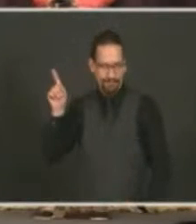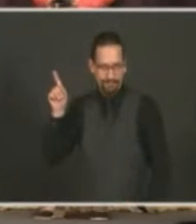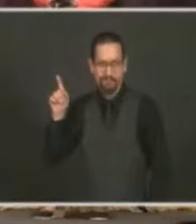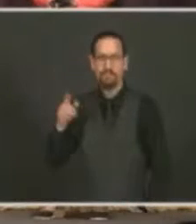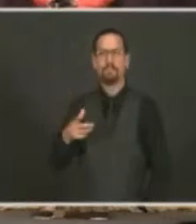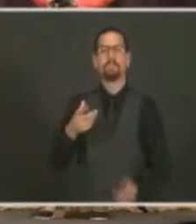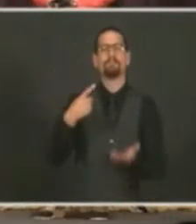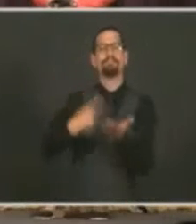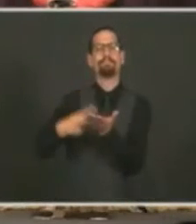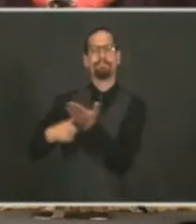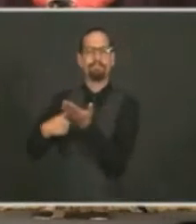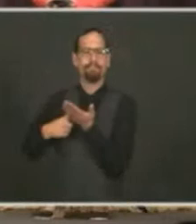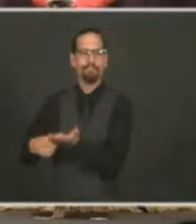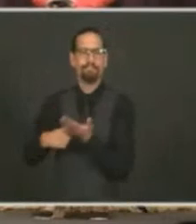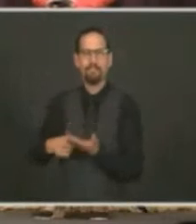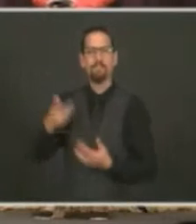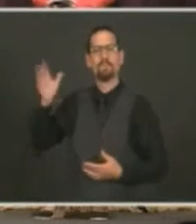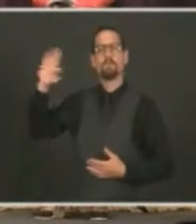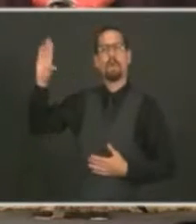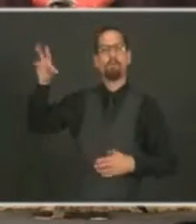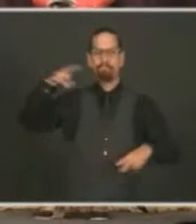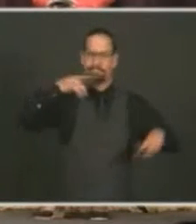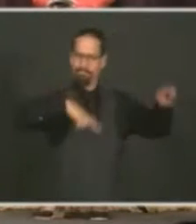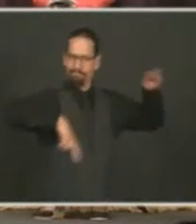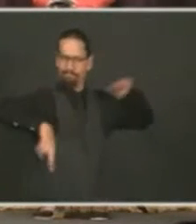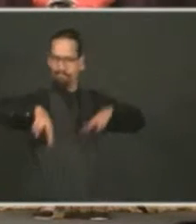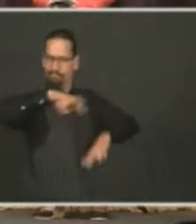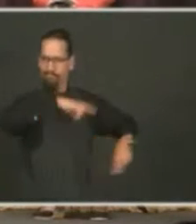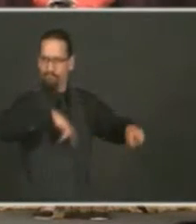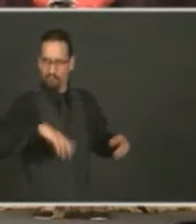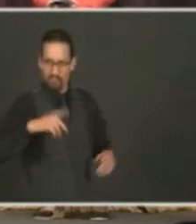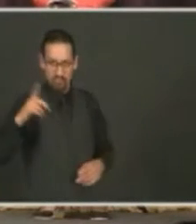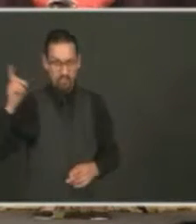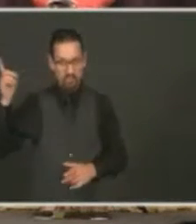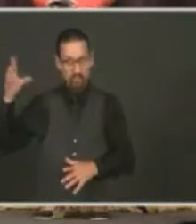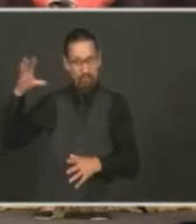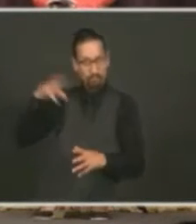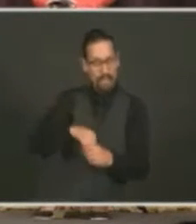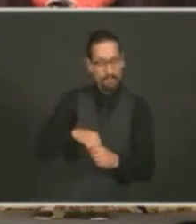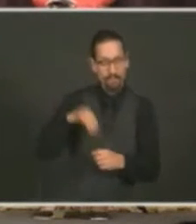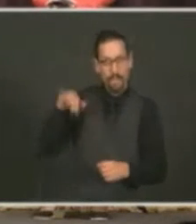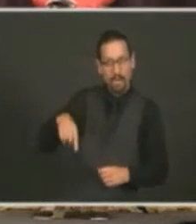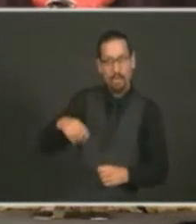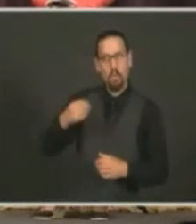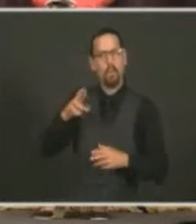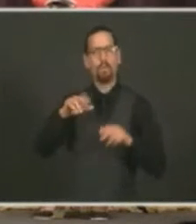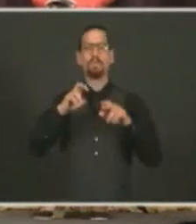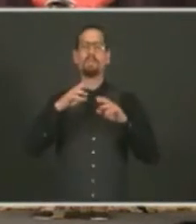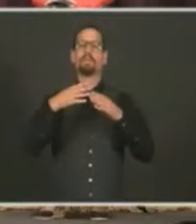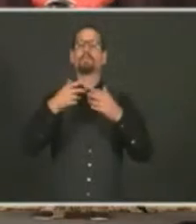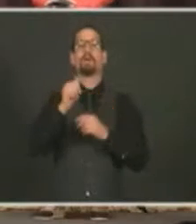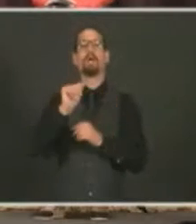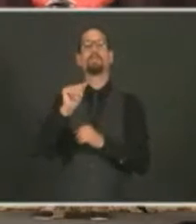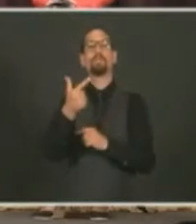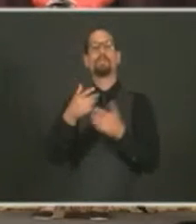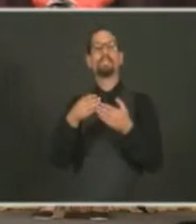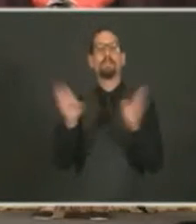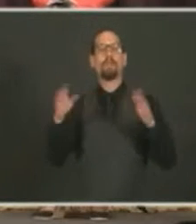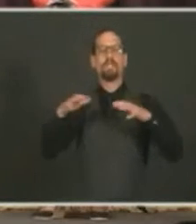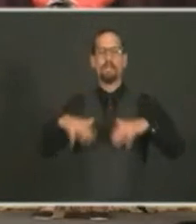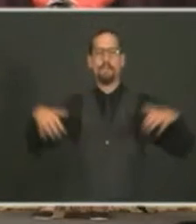Oversight Committee? How involved are they or any members of the General Assembly in any of the decisions that we're hearing about, whether it's schools